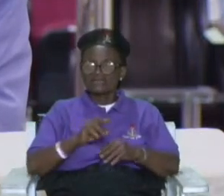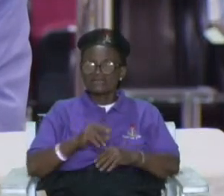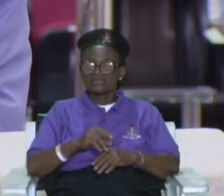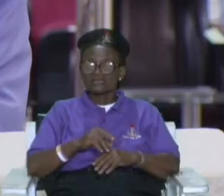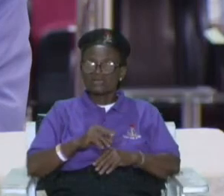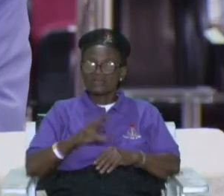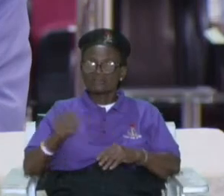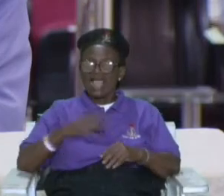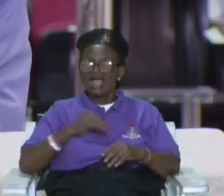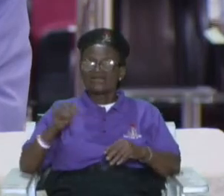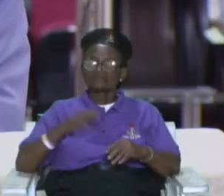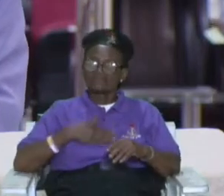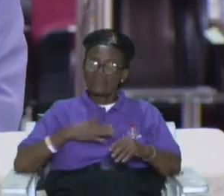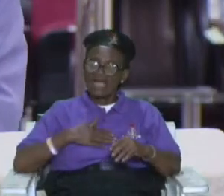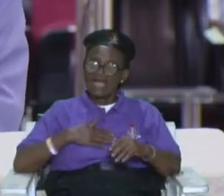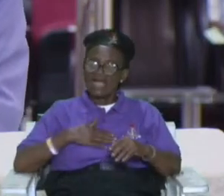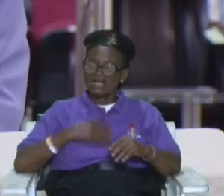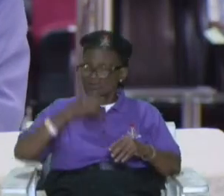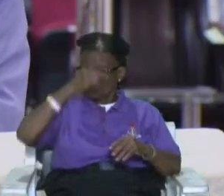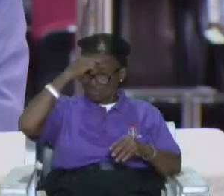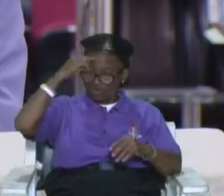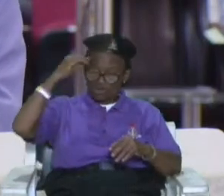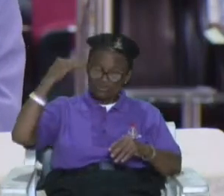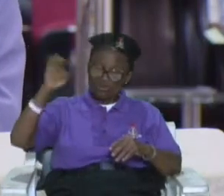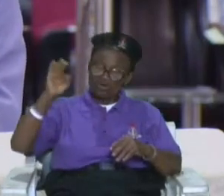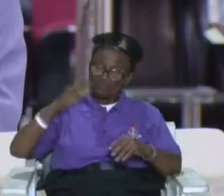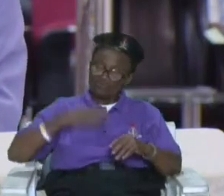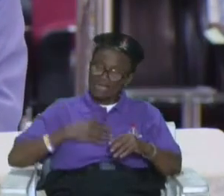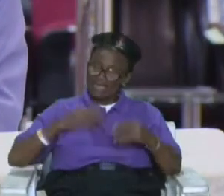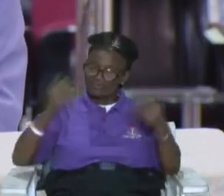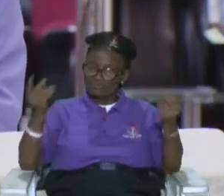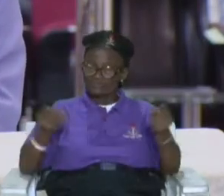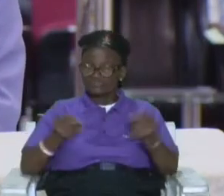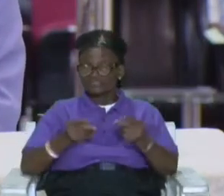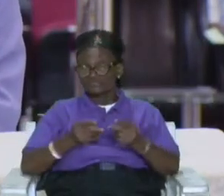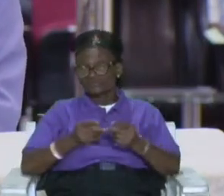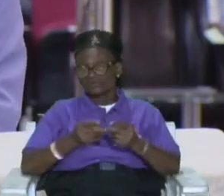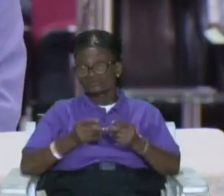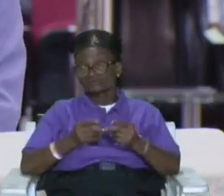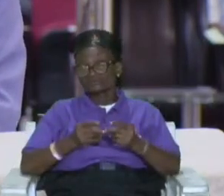and I, because of my position,